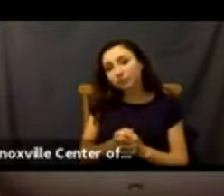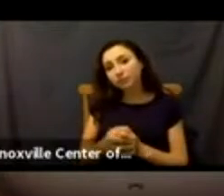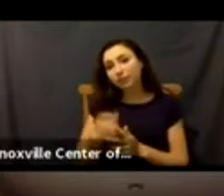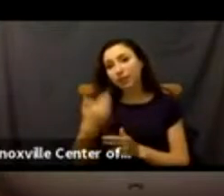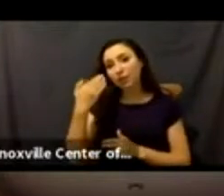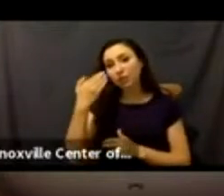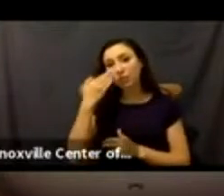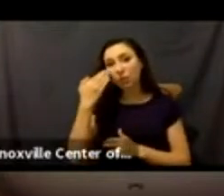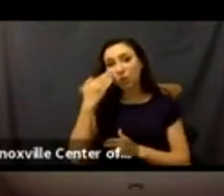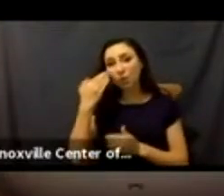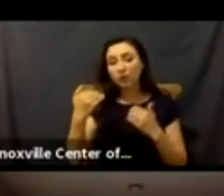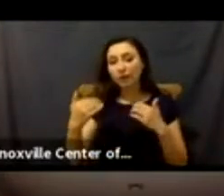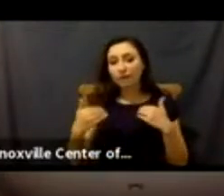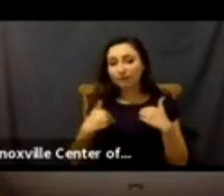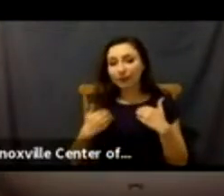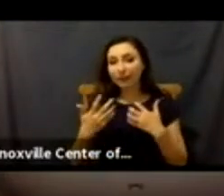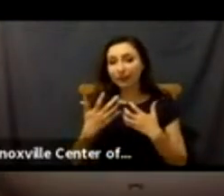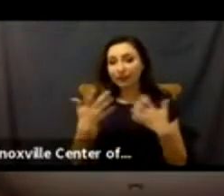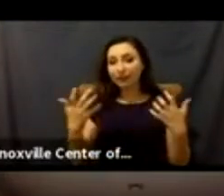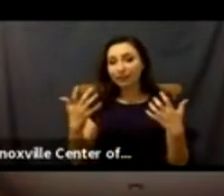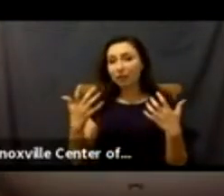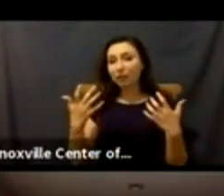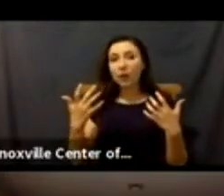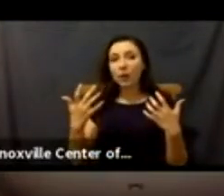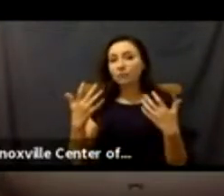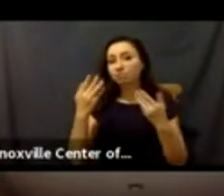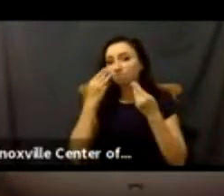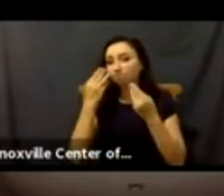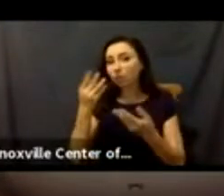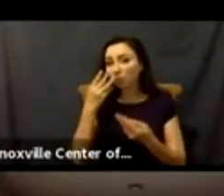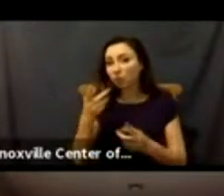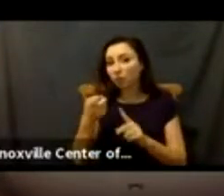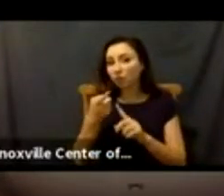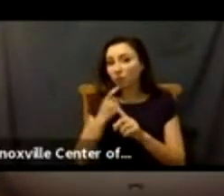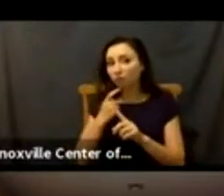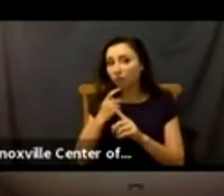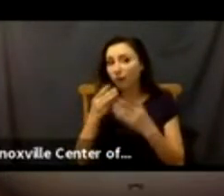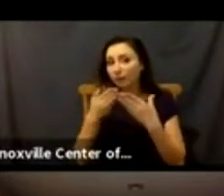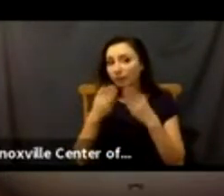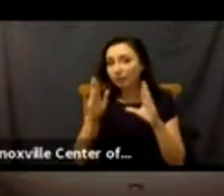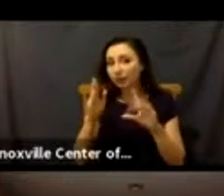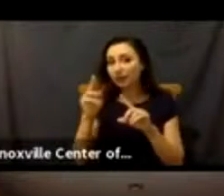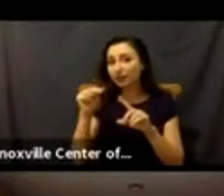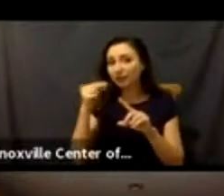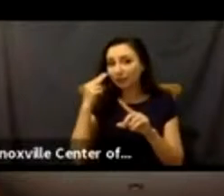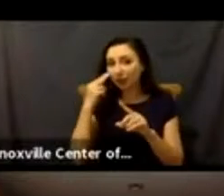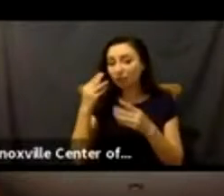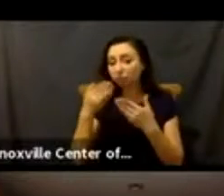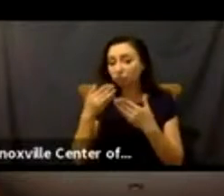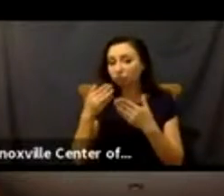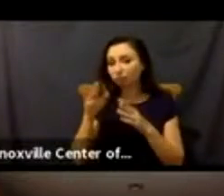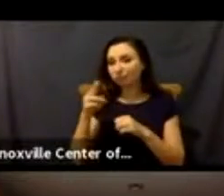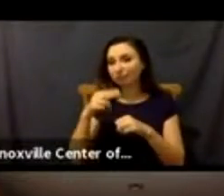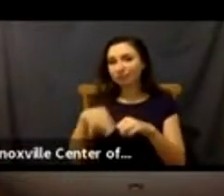had a lot of input from the public. There's been a lot of national input on the psychological and